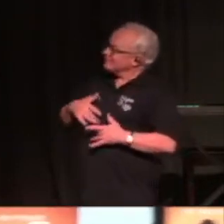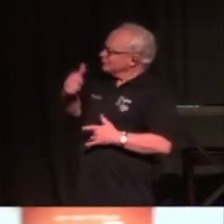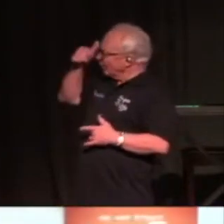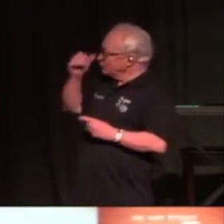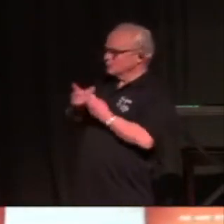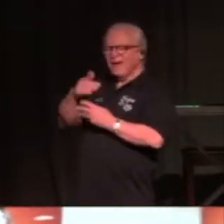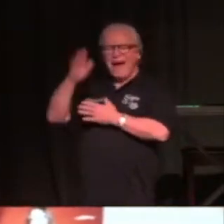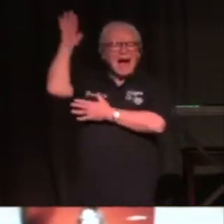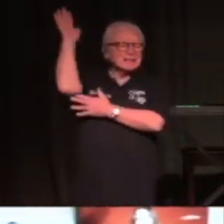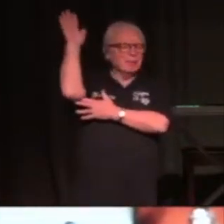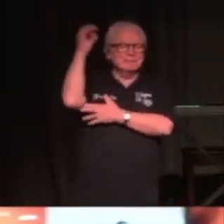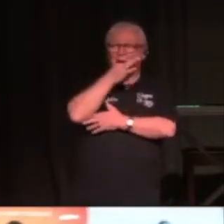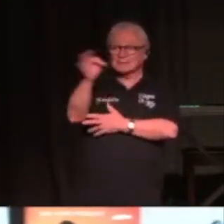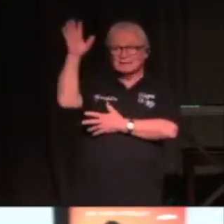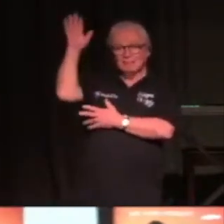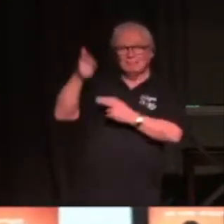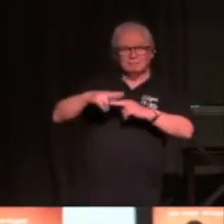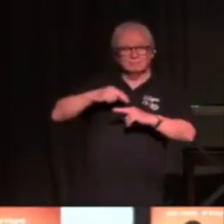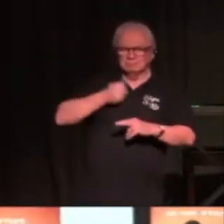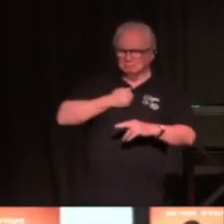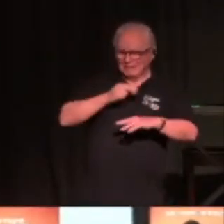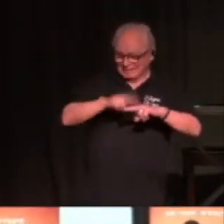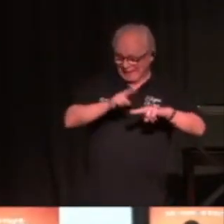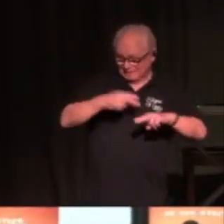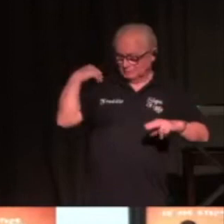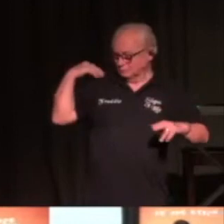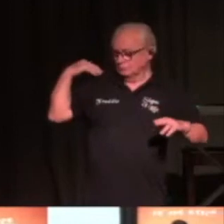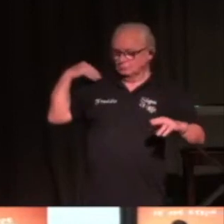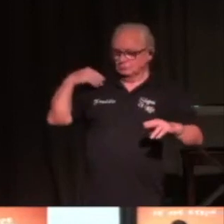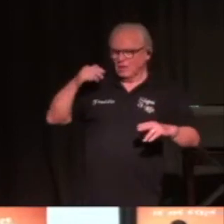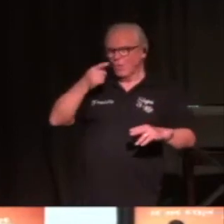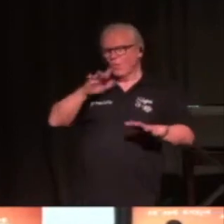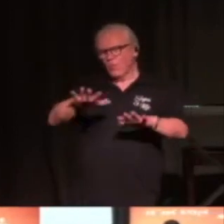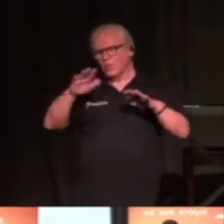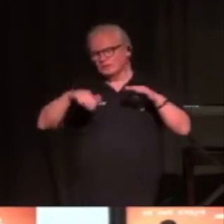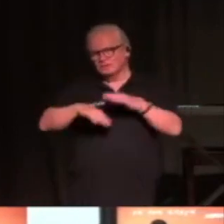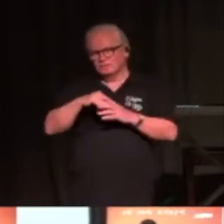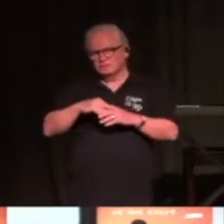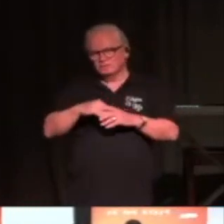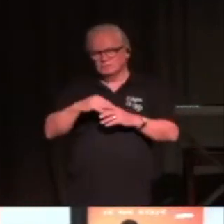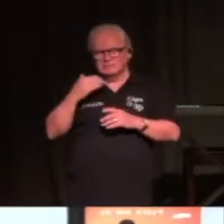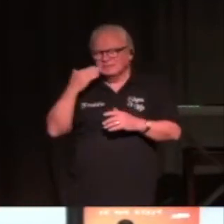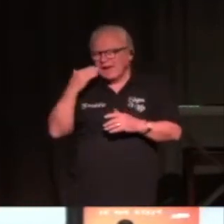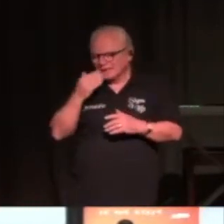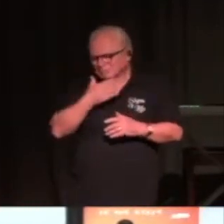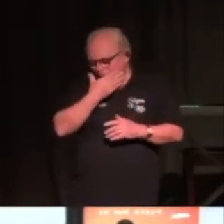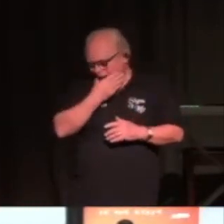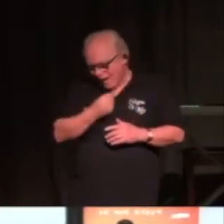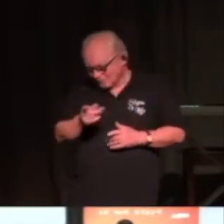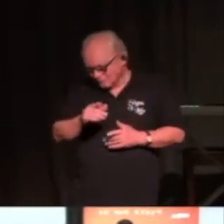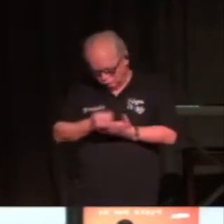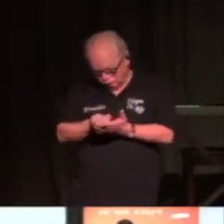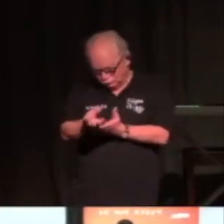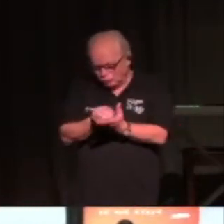it's like, hands up, my dad is a wonderful, kind man. He would give you the shirt off his back. He's a lovely man. He's a